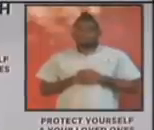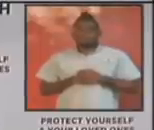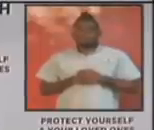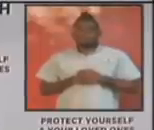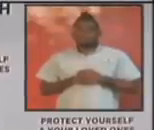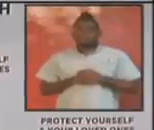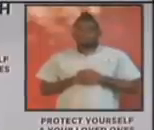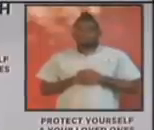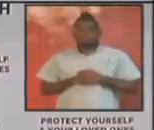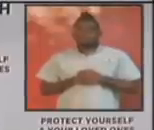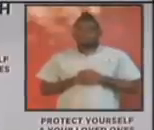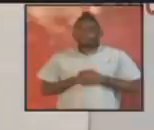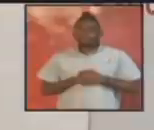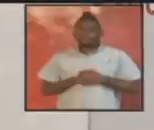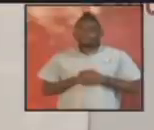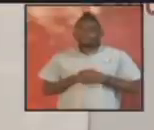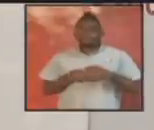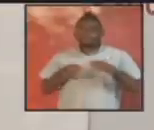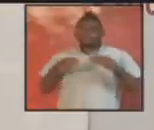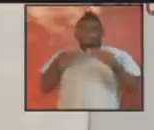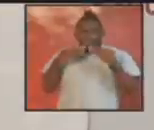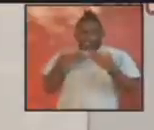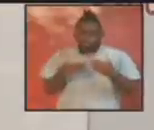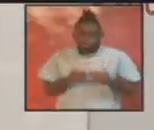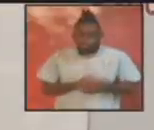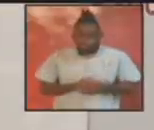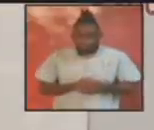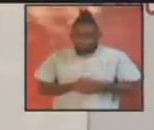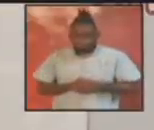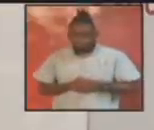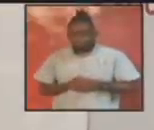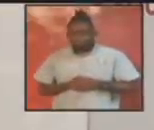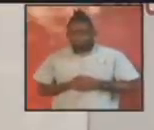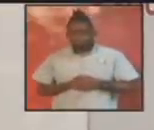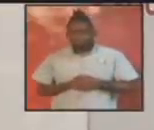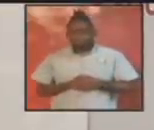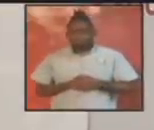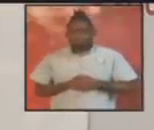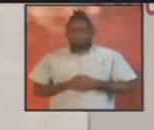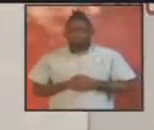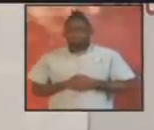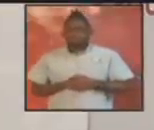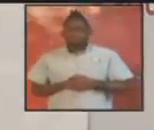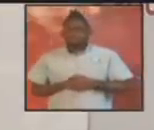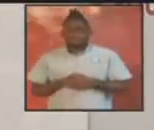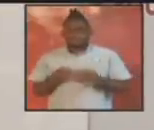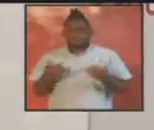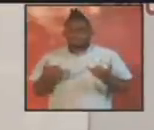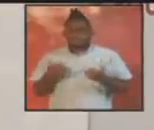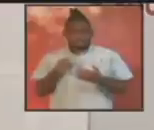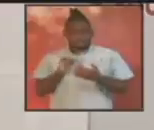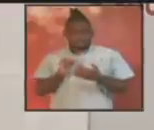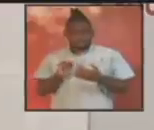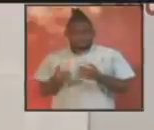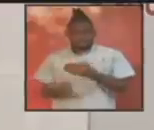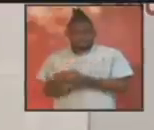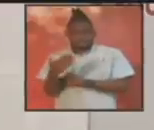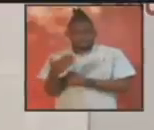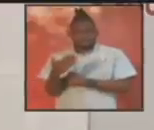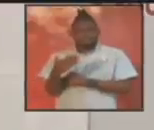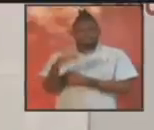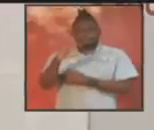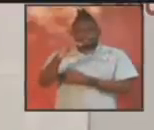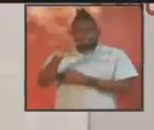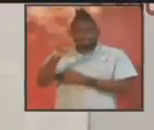Thank you very much, Madam Chair. I want to recognize the Chief Medical Officer of Trinidad and Tobago,